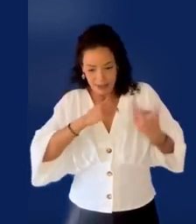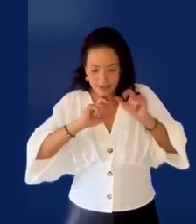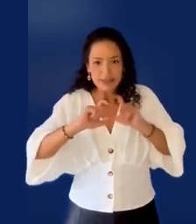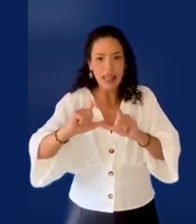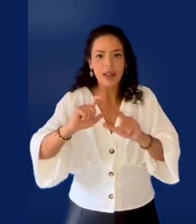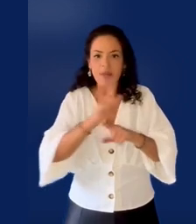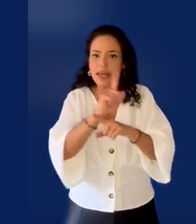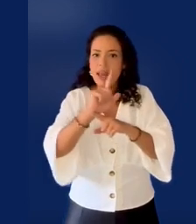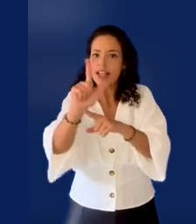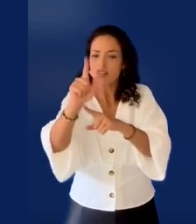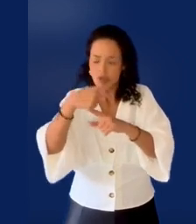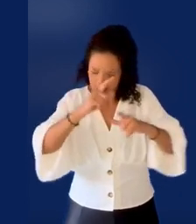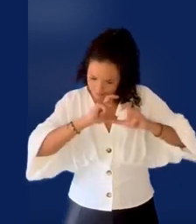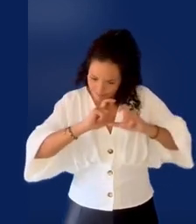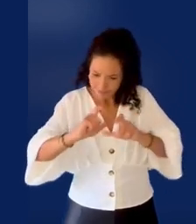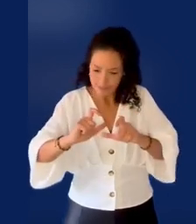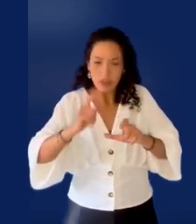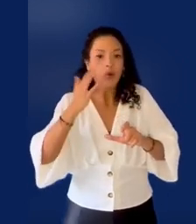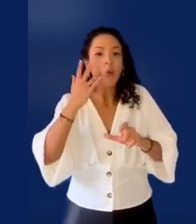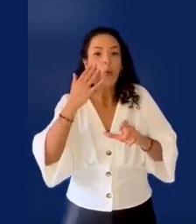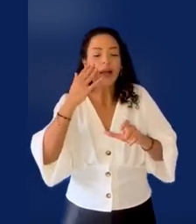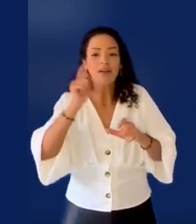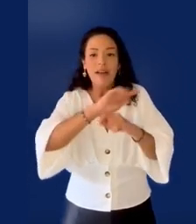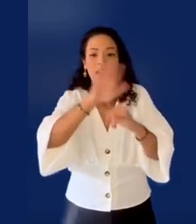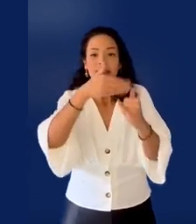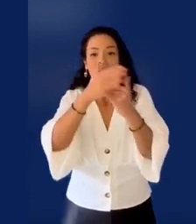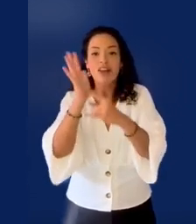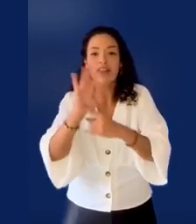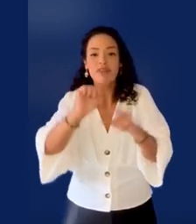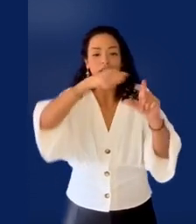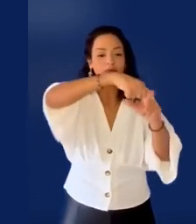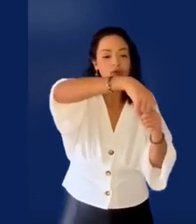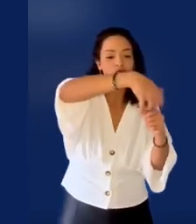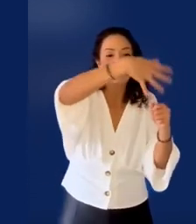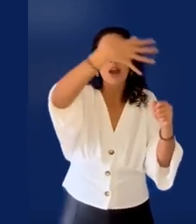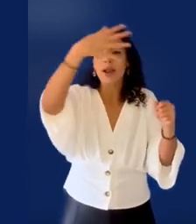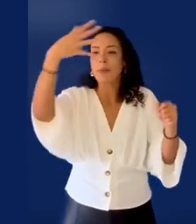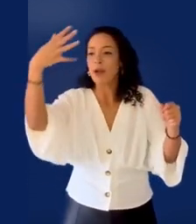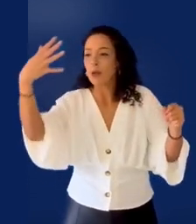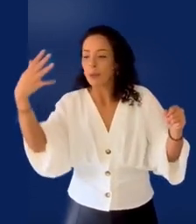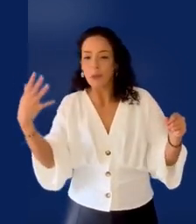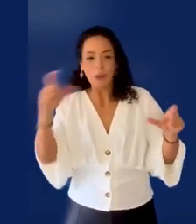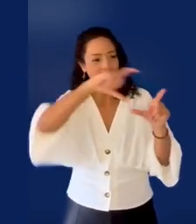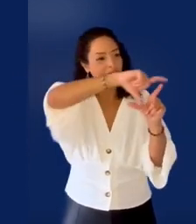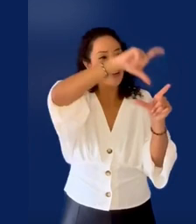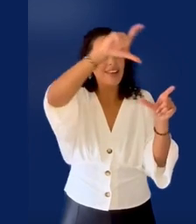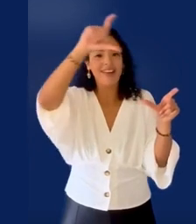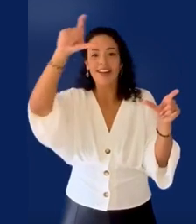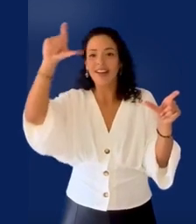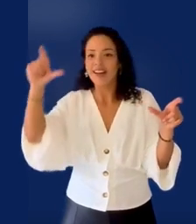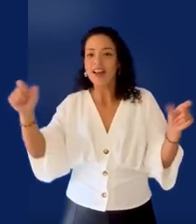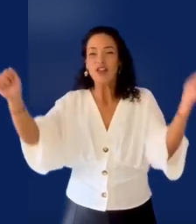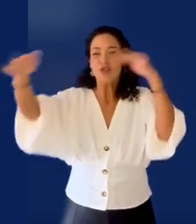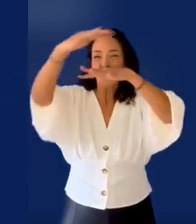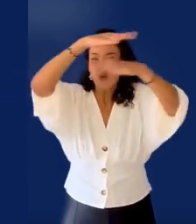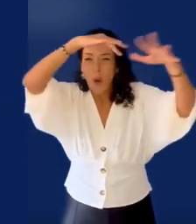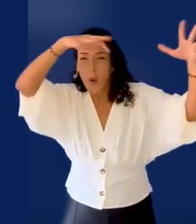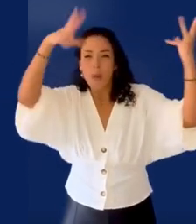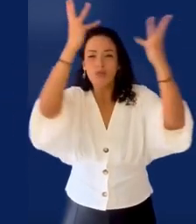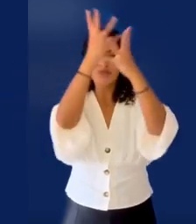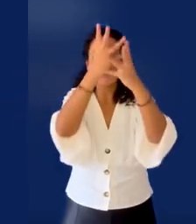his perseverance was rewarded when a rainbow appeared, and the storm subsided, leaving the characters to bask in the bright sunshine